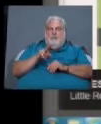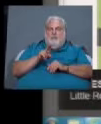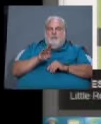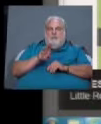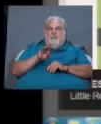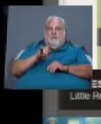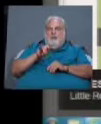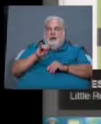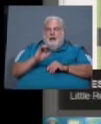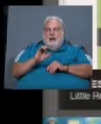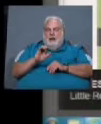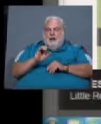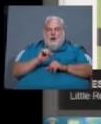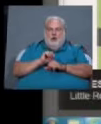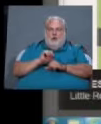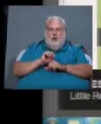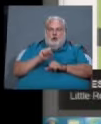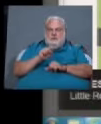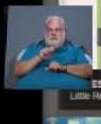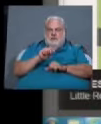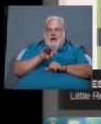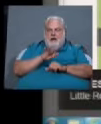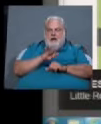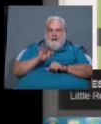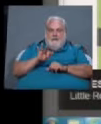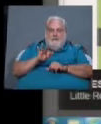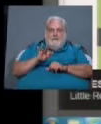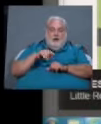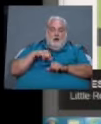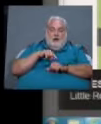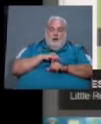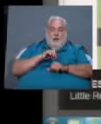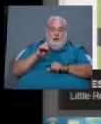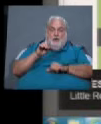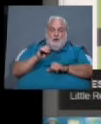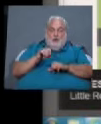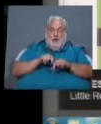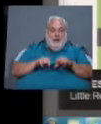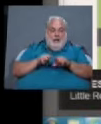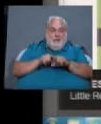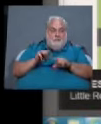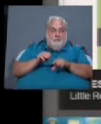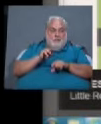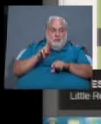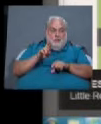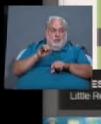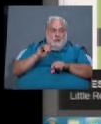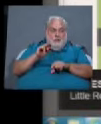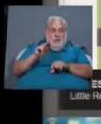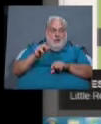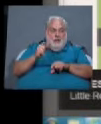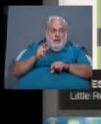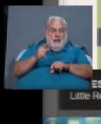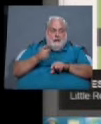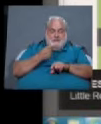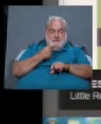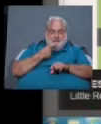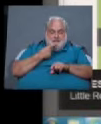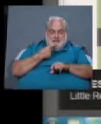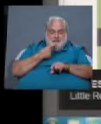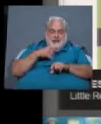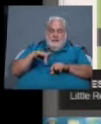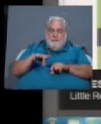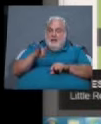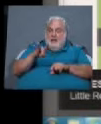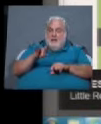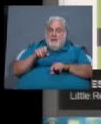they're very comfortable with it at this point. We do have, as Mr. Young has pointed out, the additional pickup and drop-off area